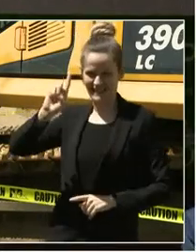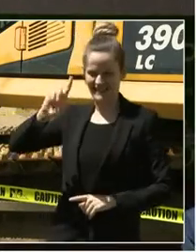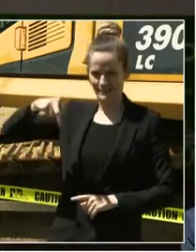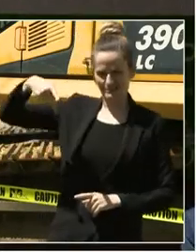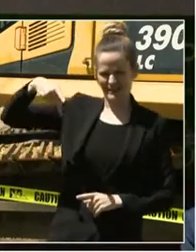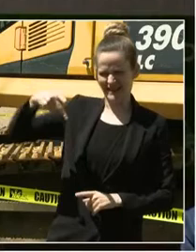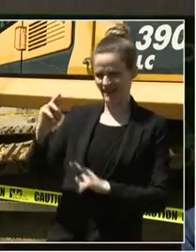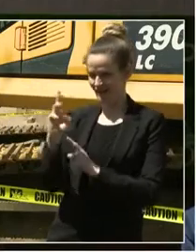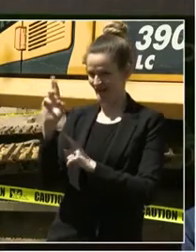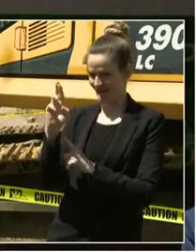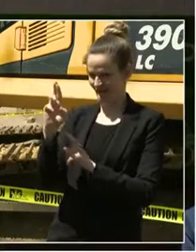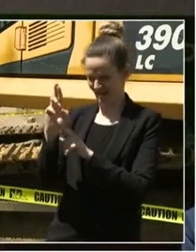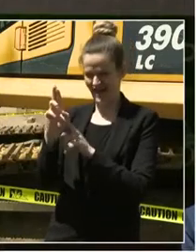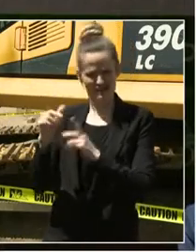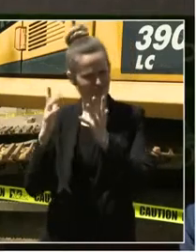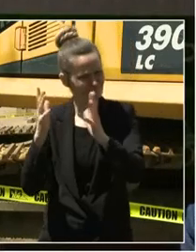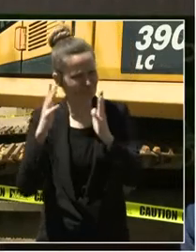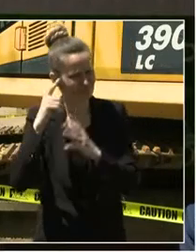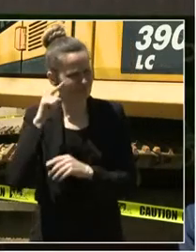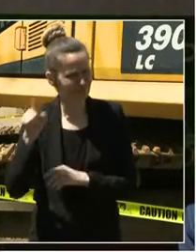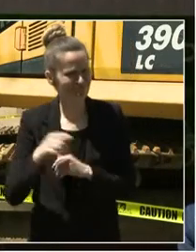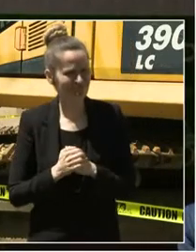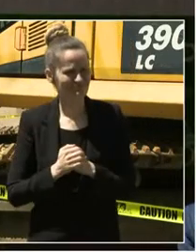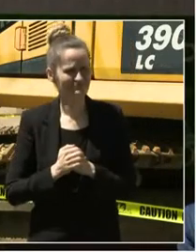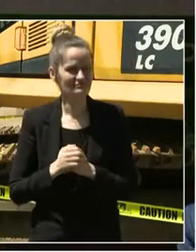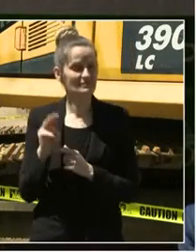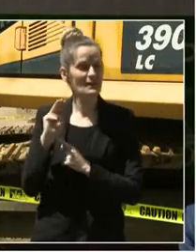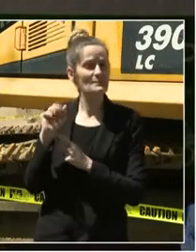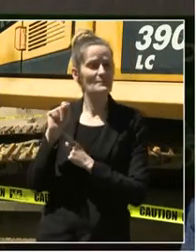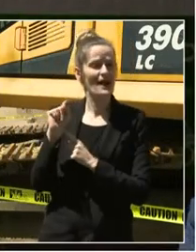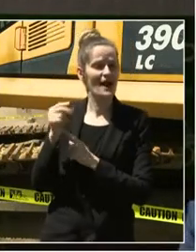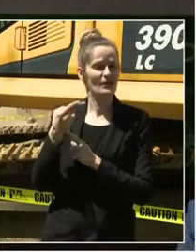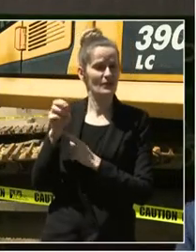applause. Matthew McCullough, who is the